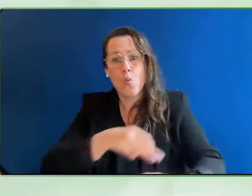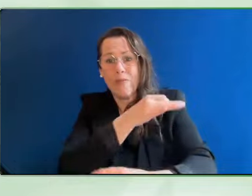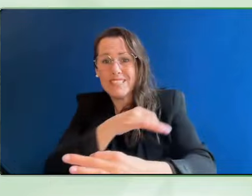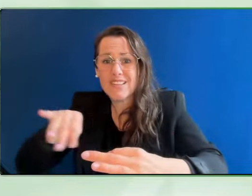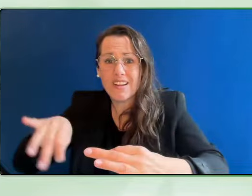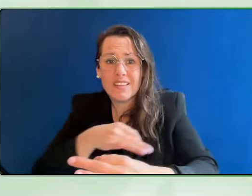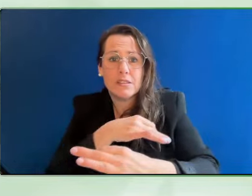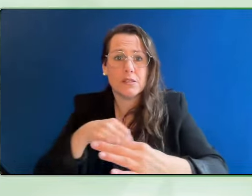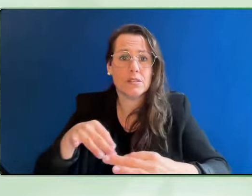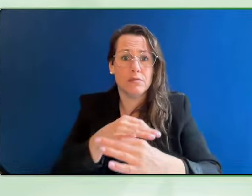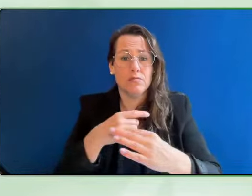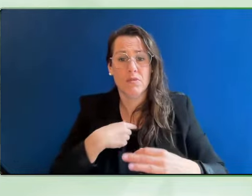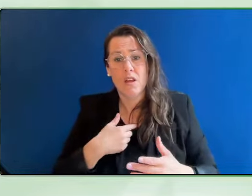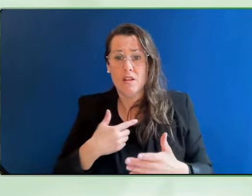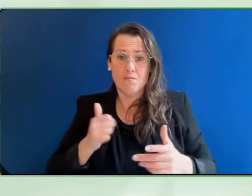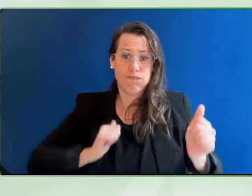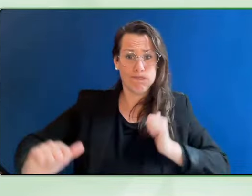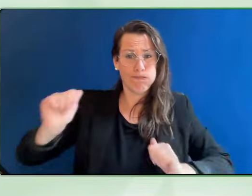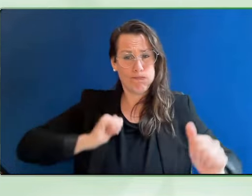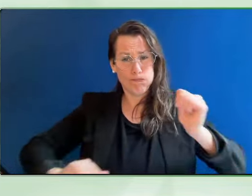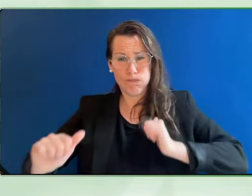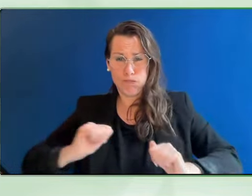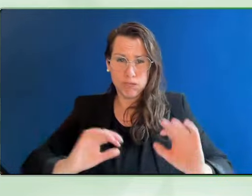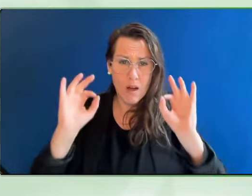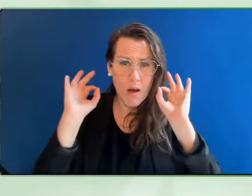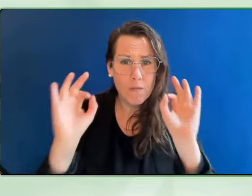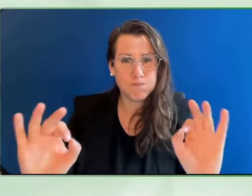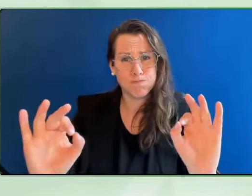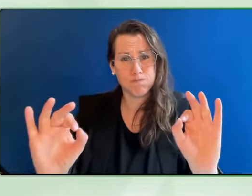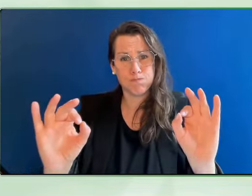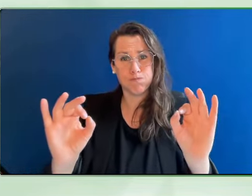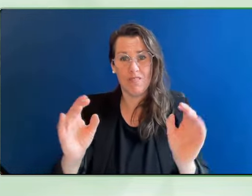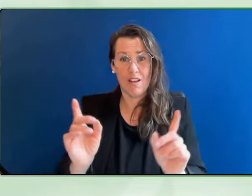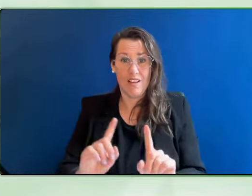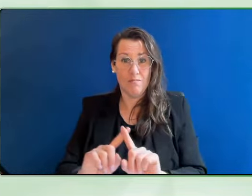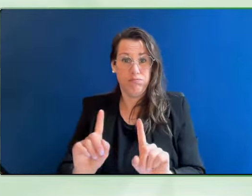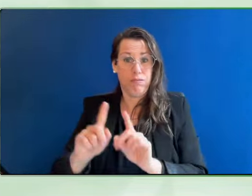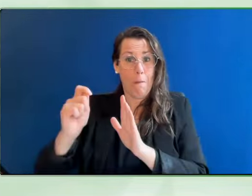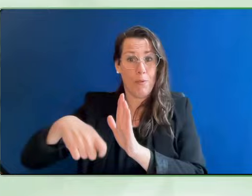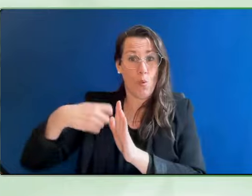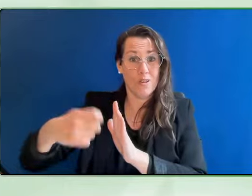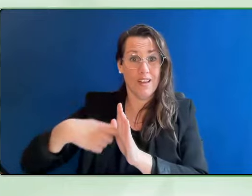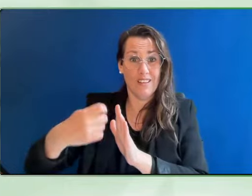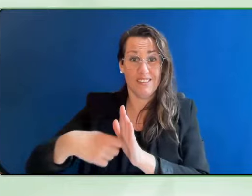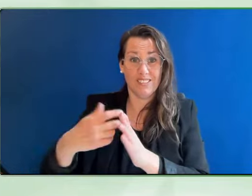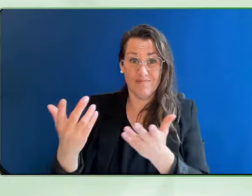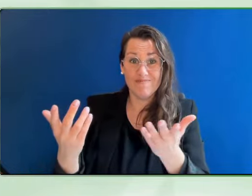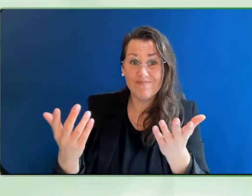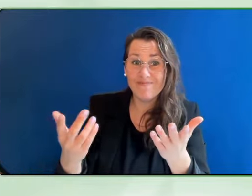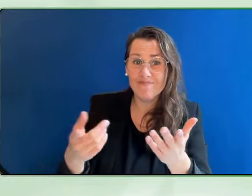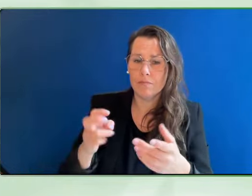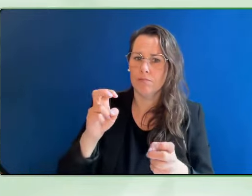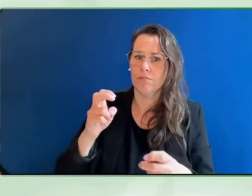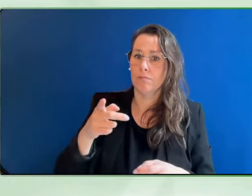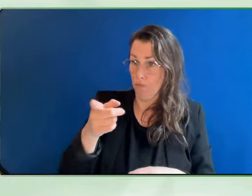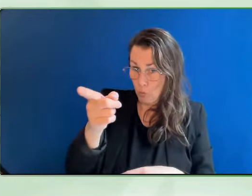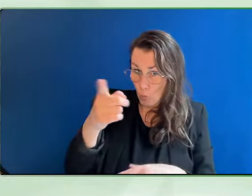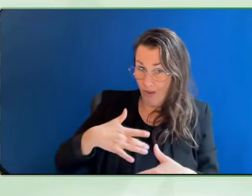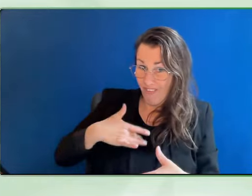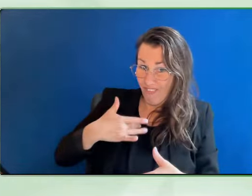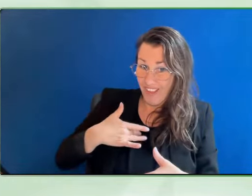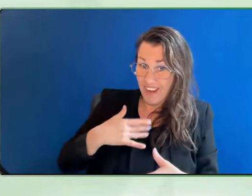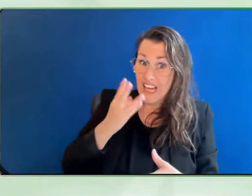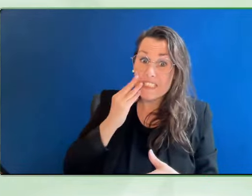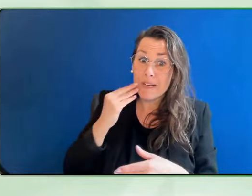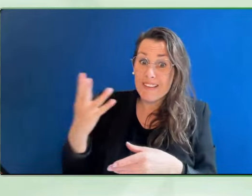a frame of my presence on stage. It's an asset. Great. That brings